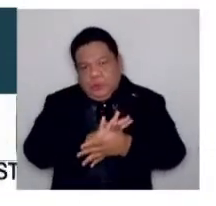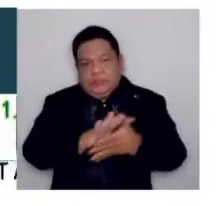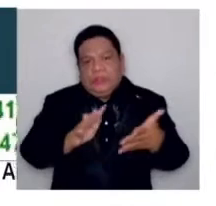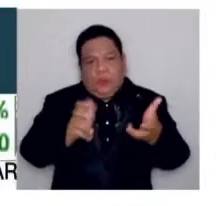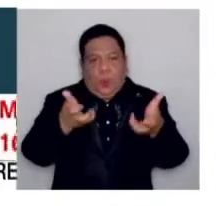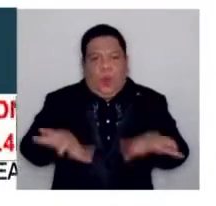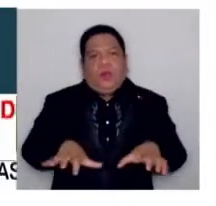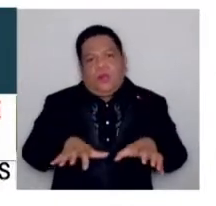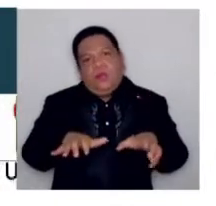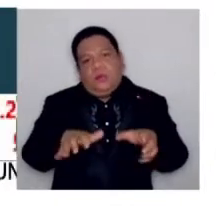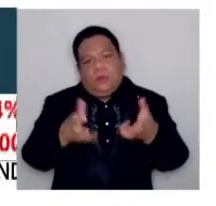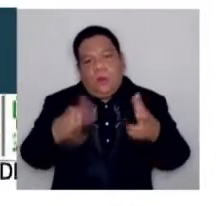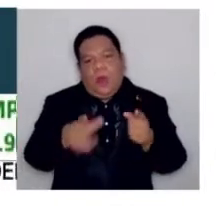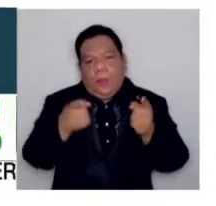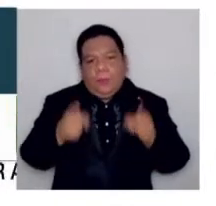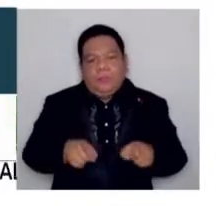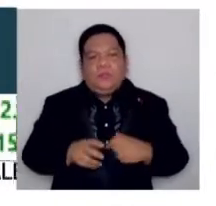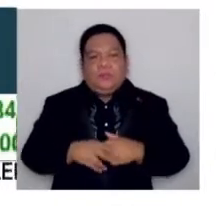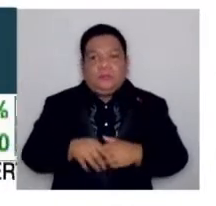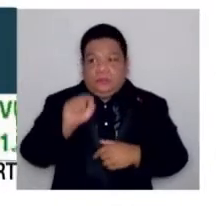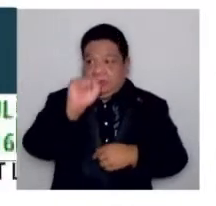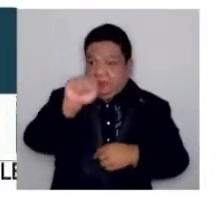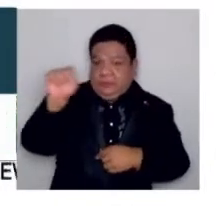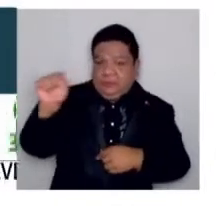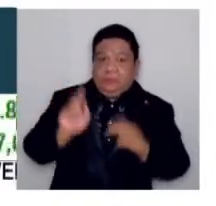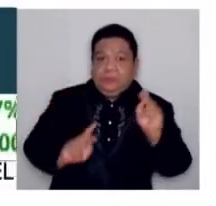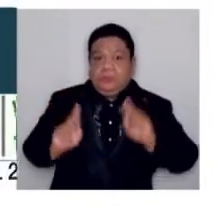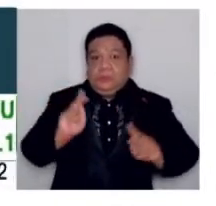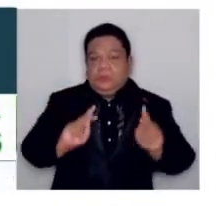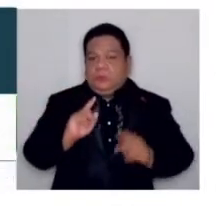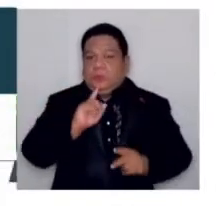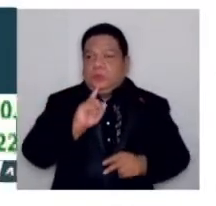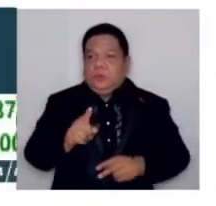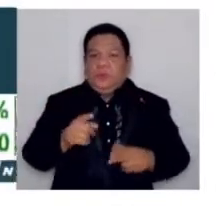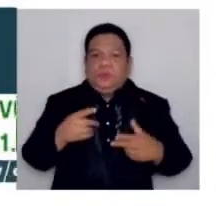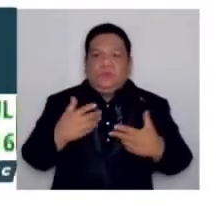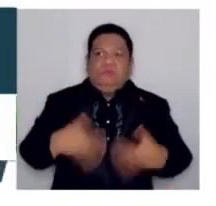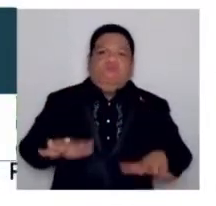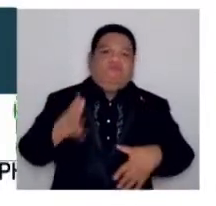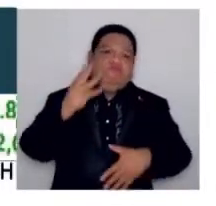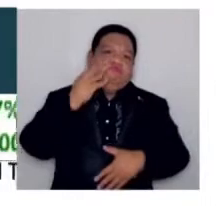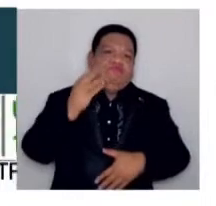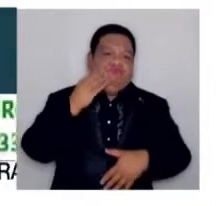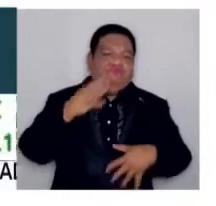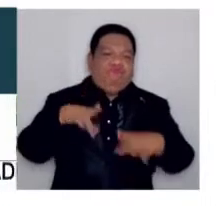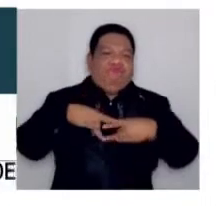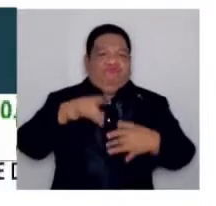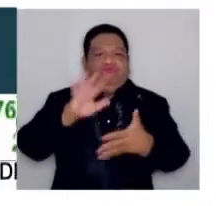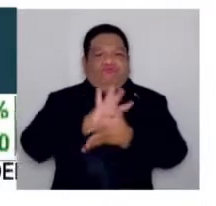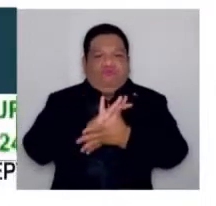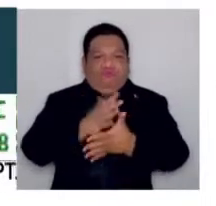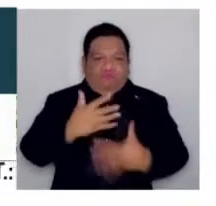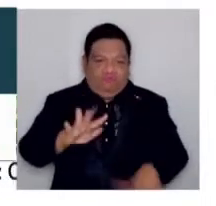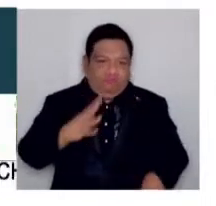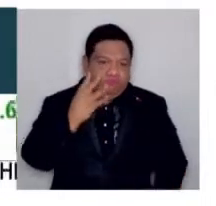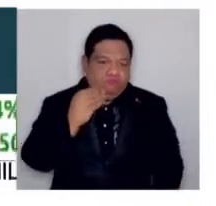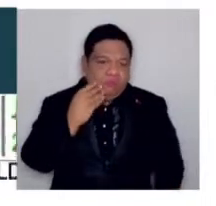nilang mangyari ito, and these are the people who have actually gotten COVID already, many of them. No, so